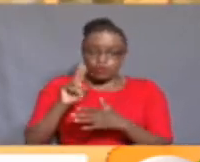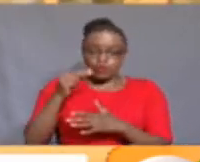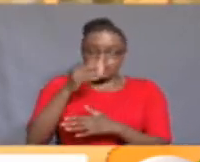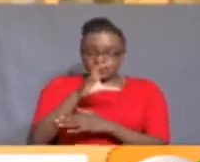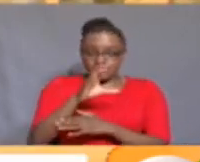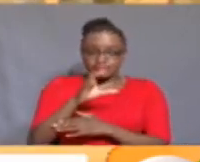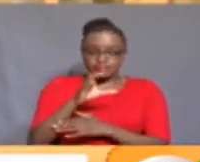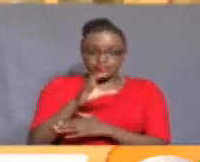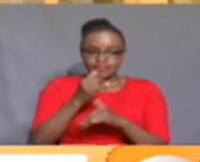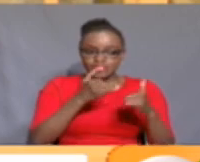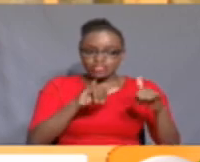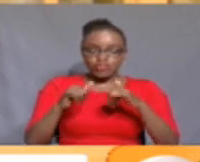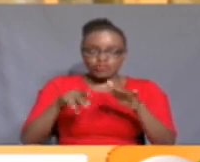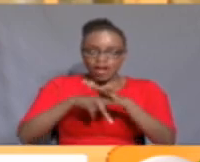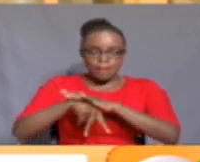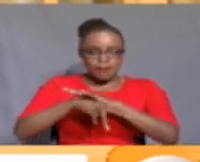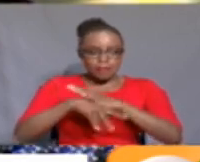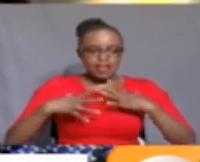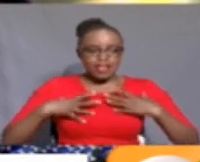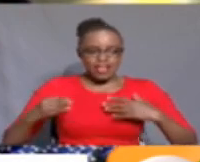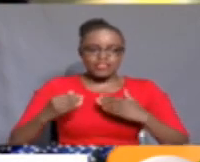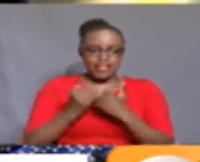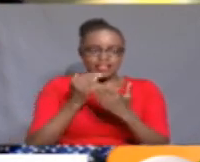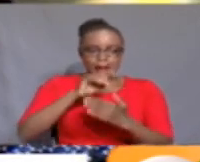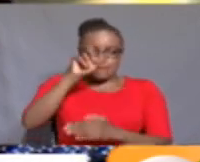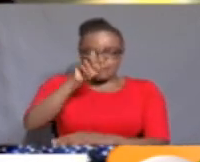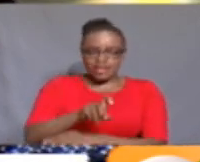pilot. Primary healthcare pia lazima ikue